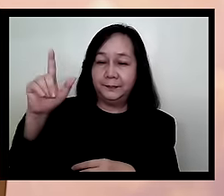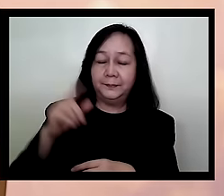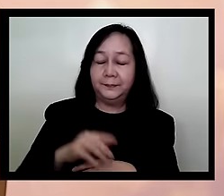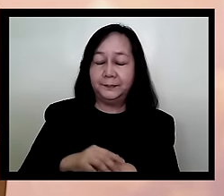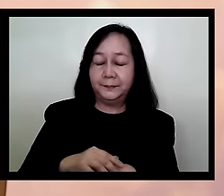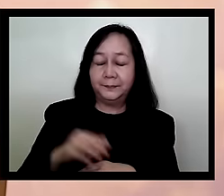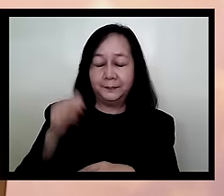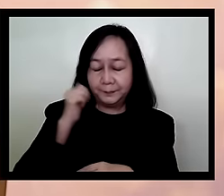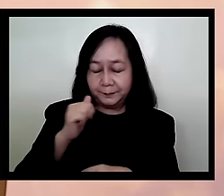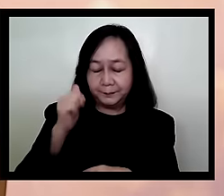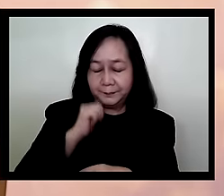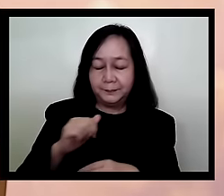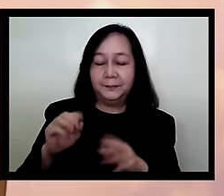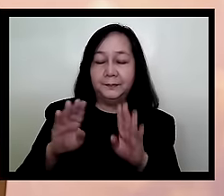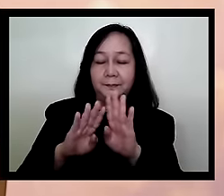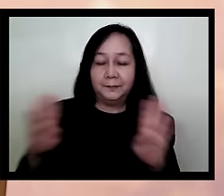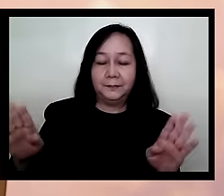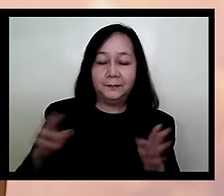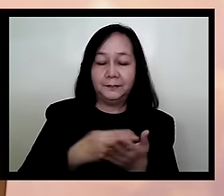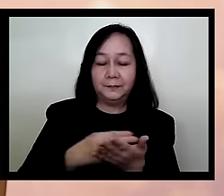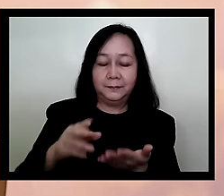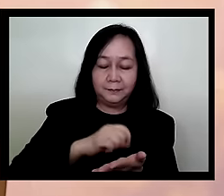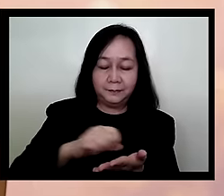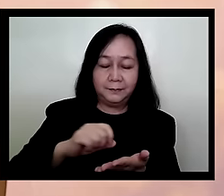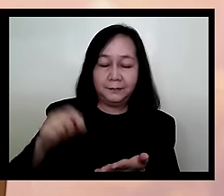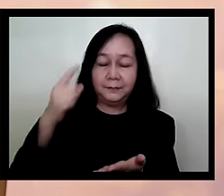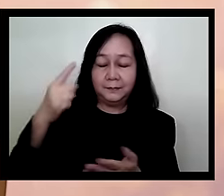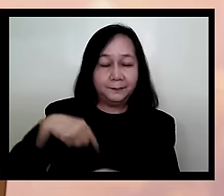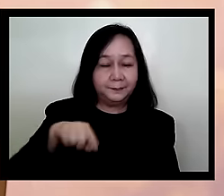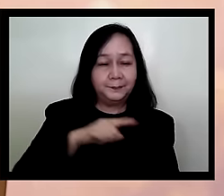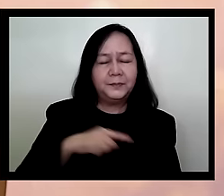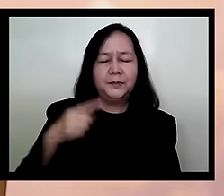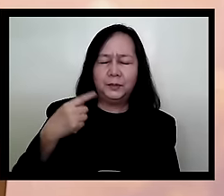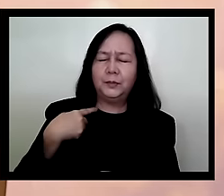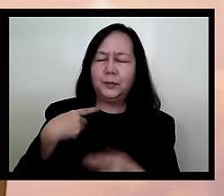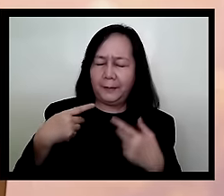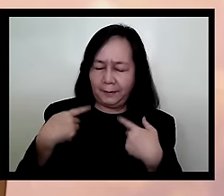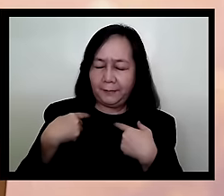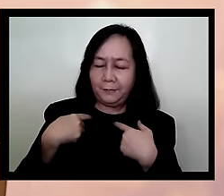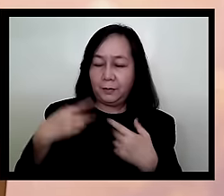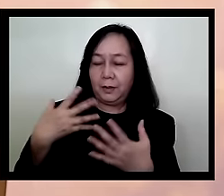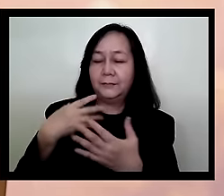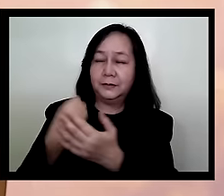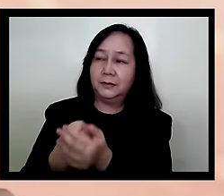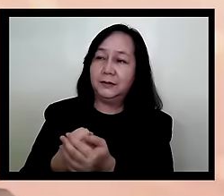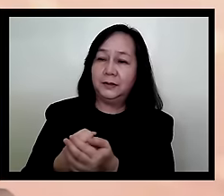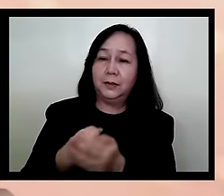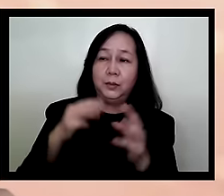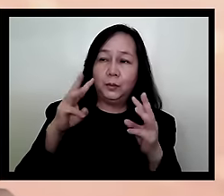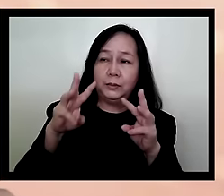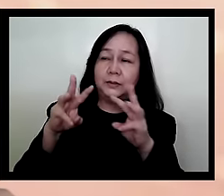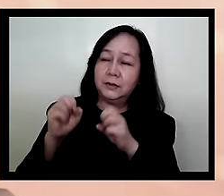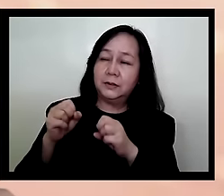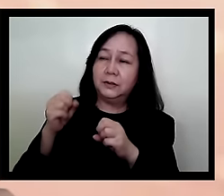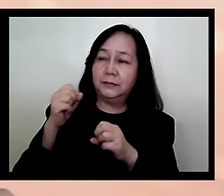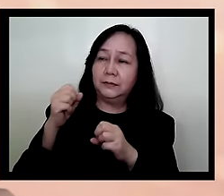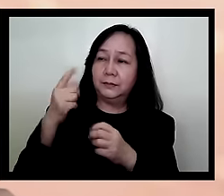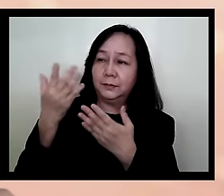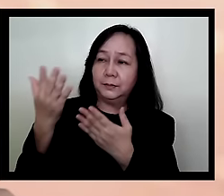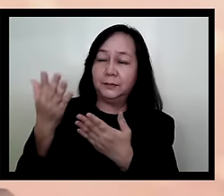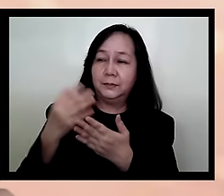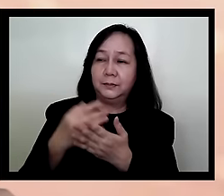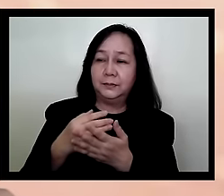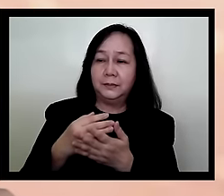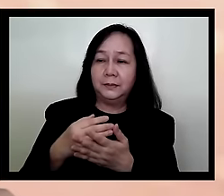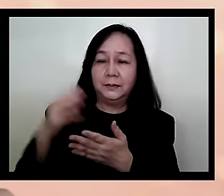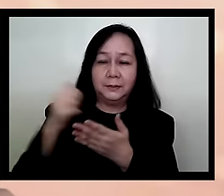open the scripture for us that we may have confidence in witnessing to you move us always at the